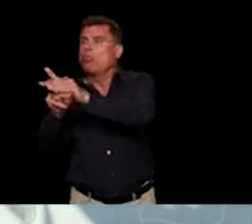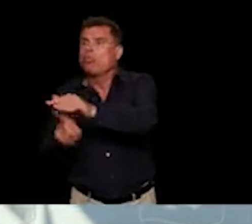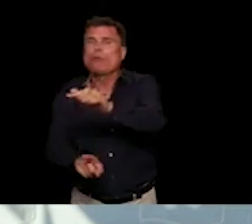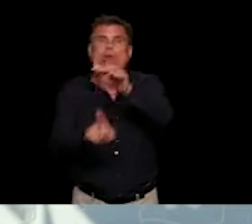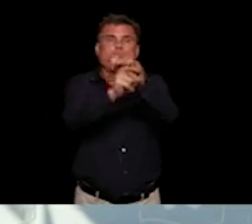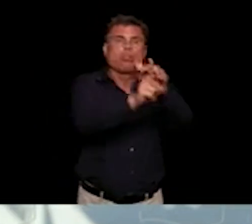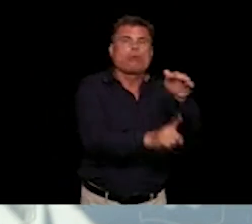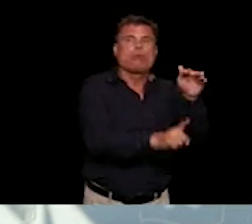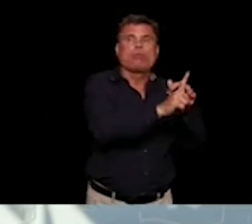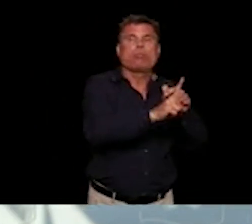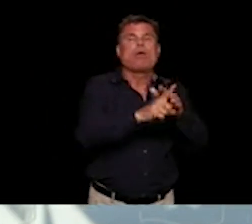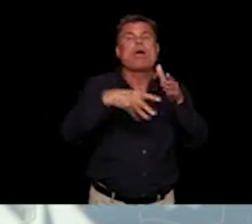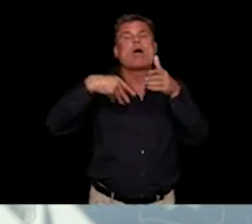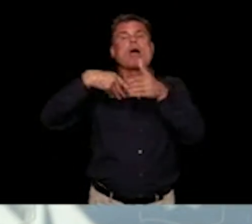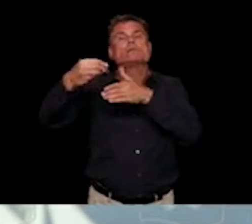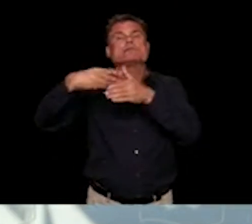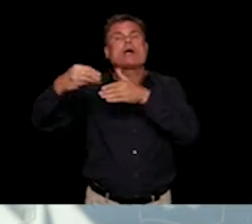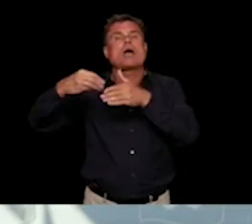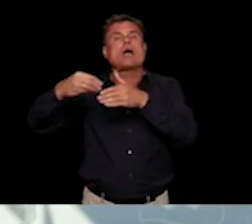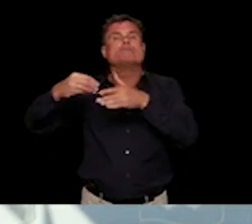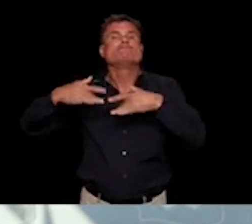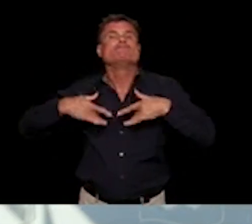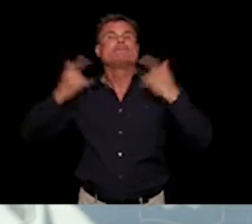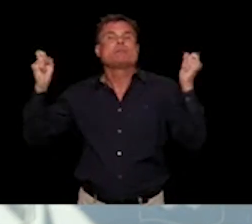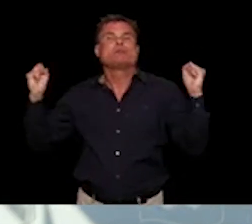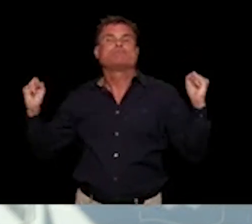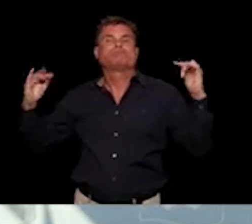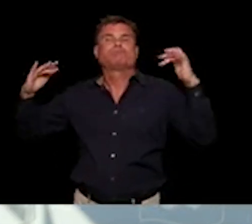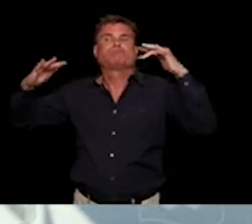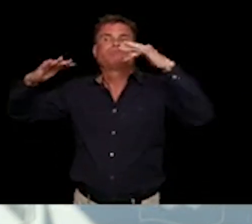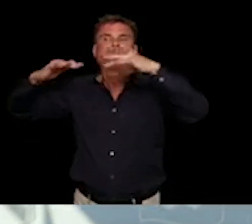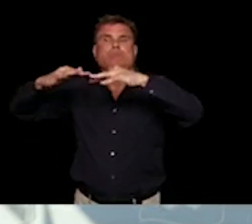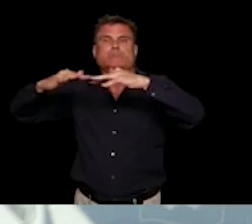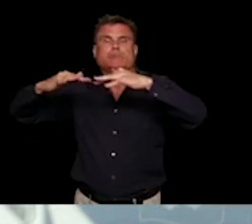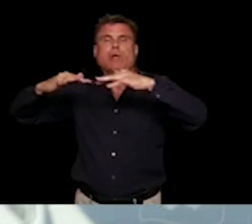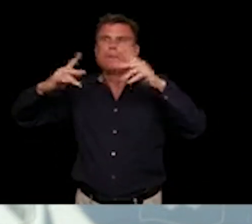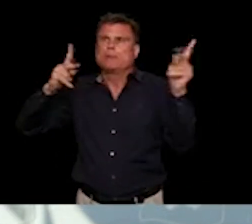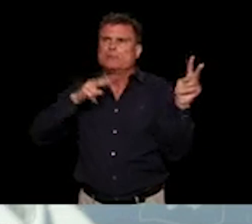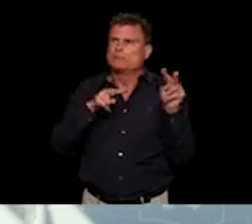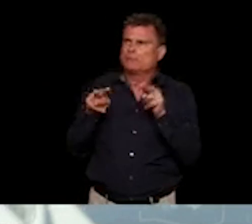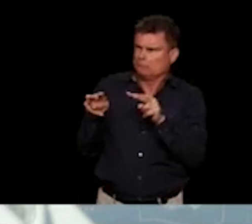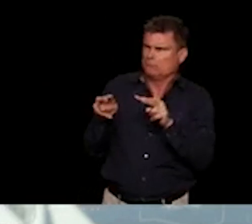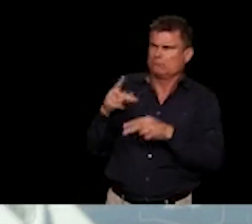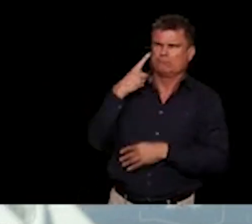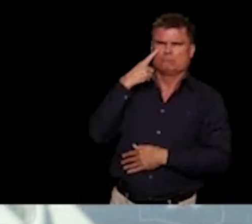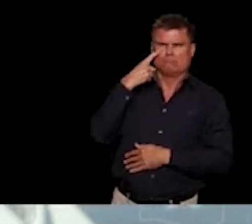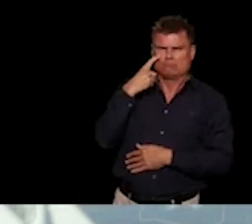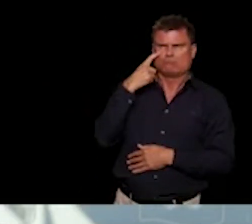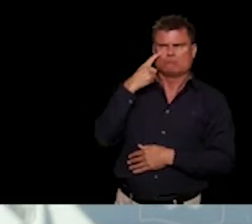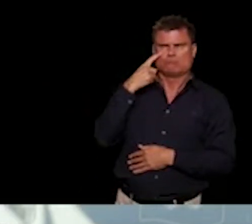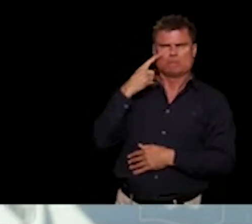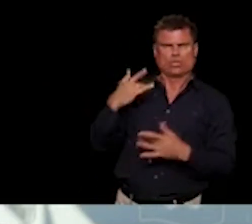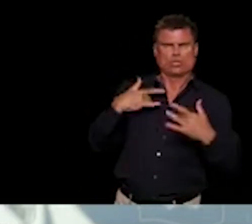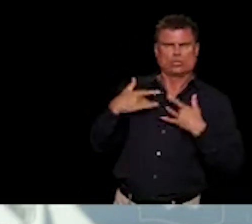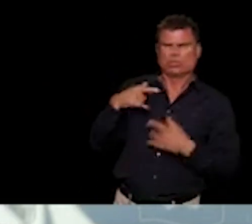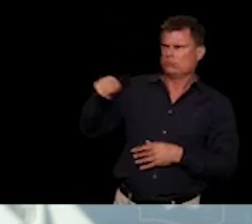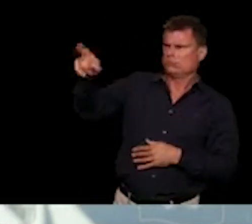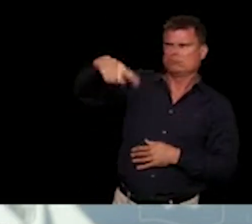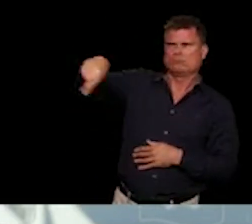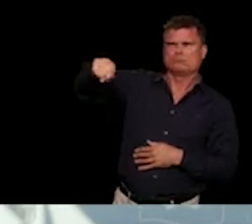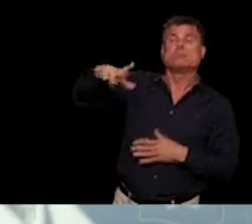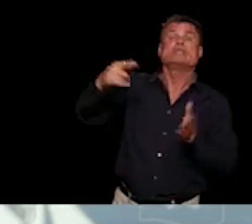respond. You'll recall there was an incident a few weeks ago around a drum circle, and there was some discussion of it here,